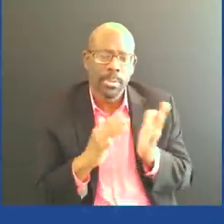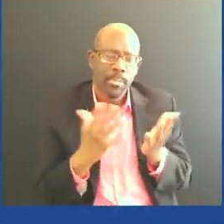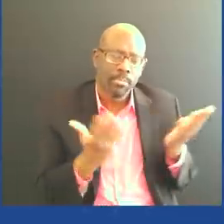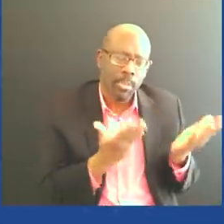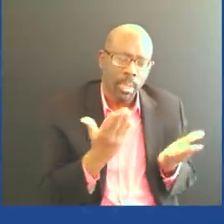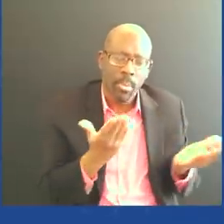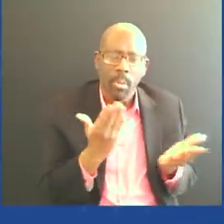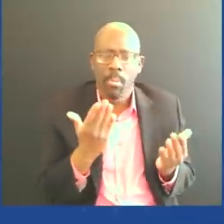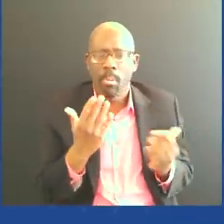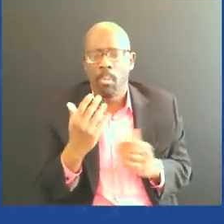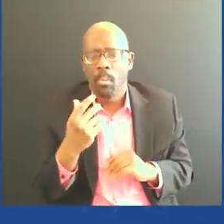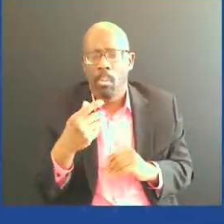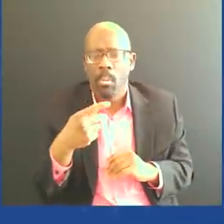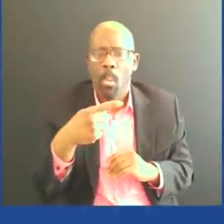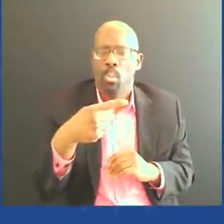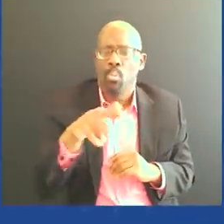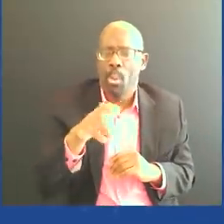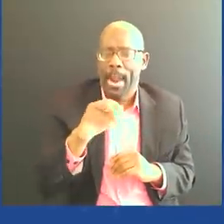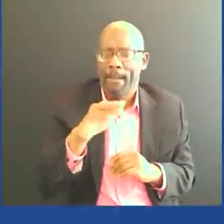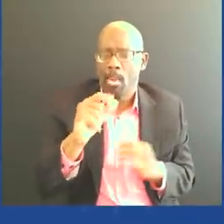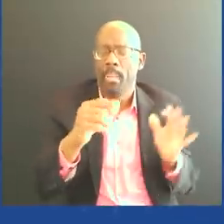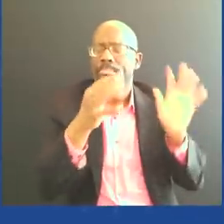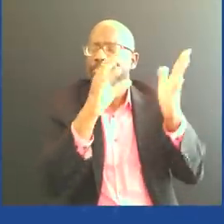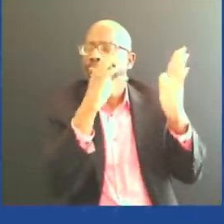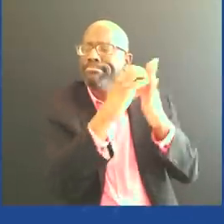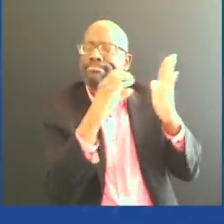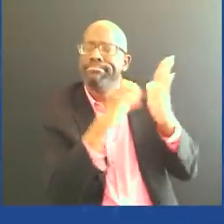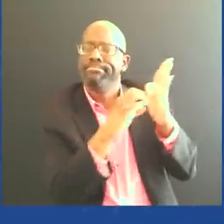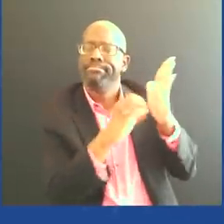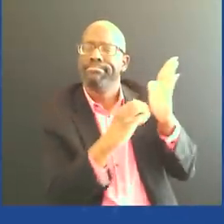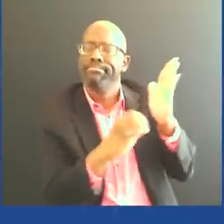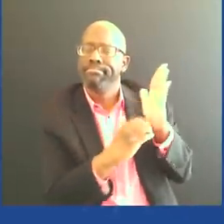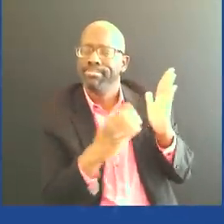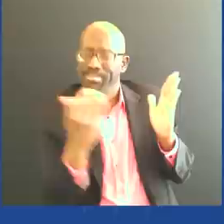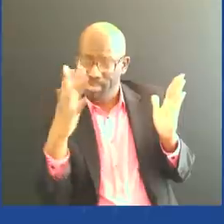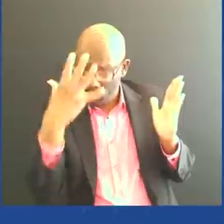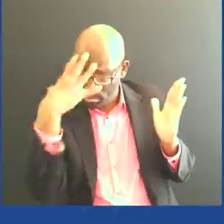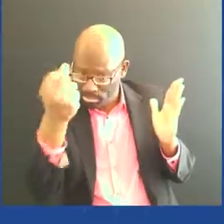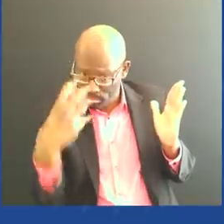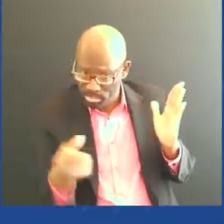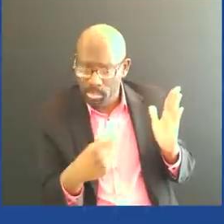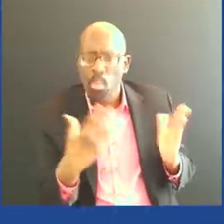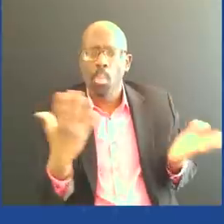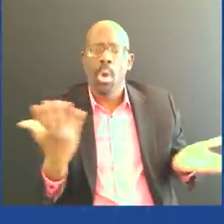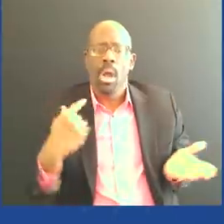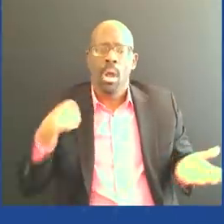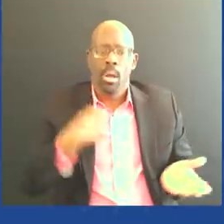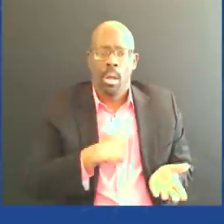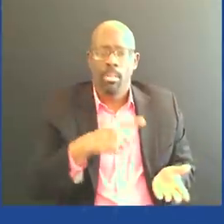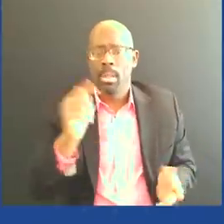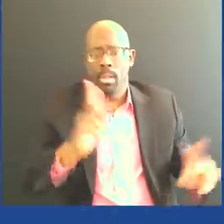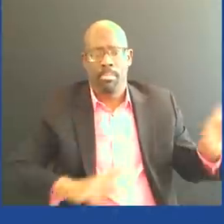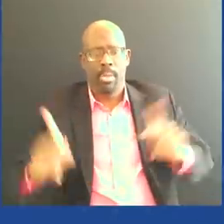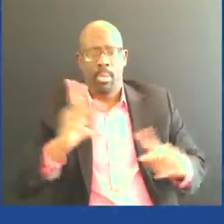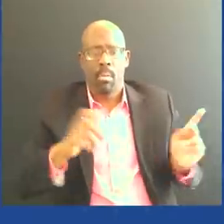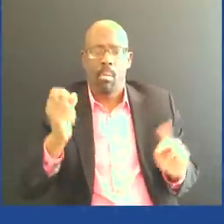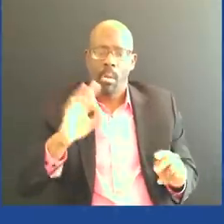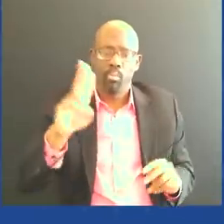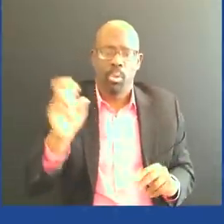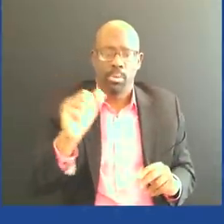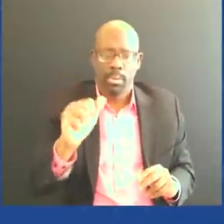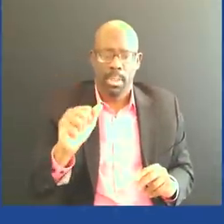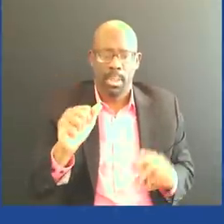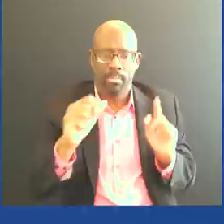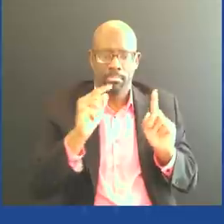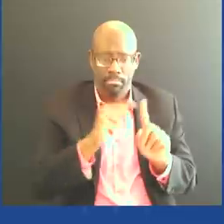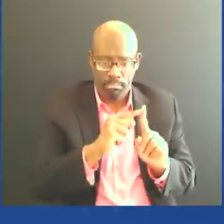it begins with these words. We the people of the United States, in order to form a